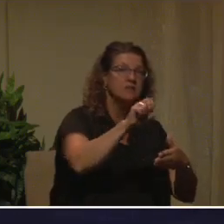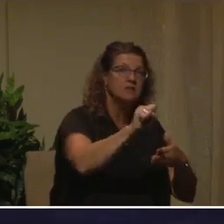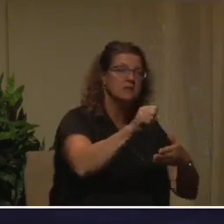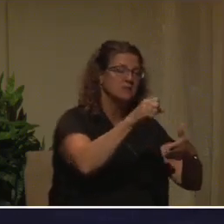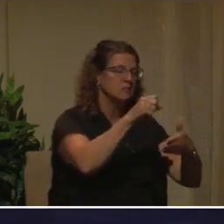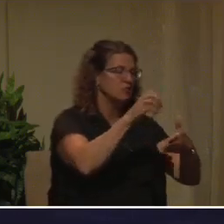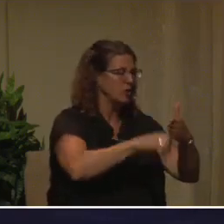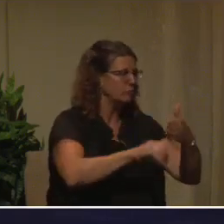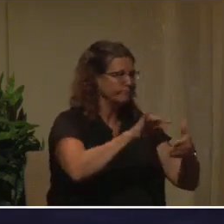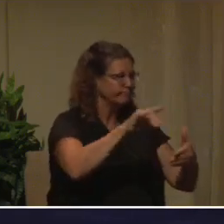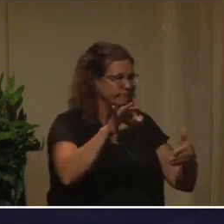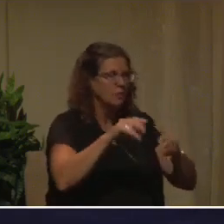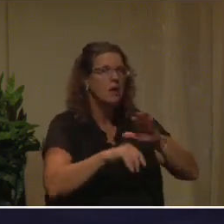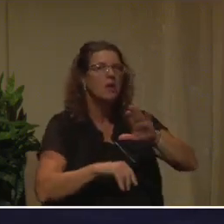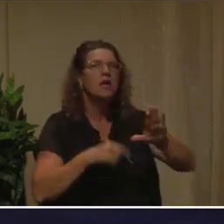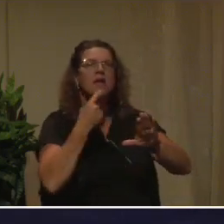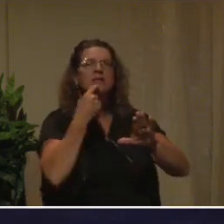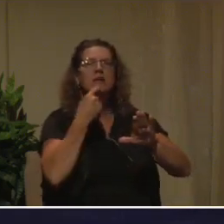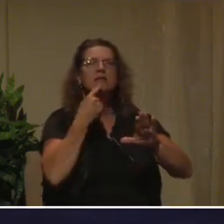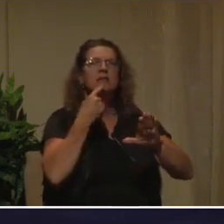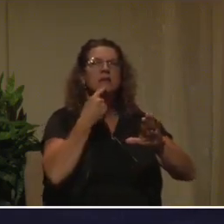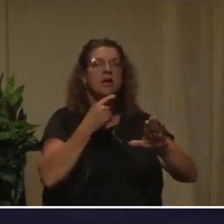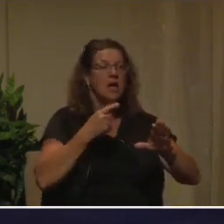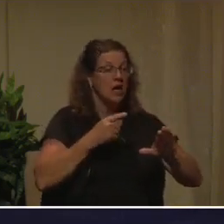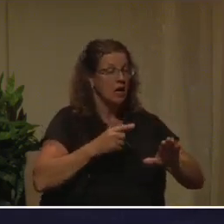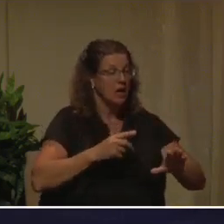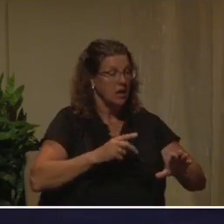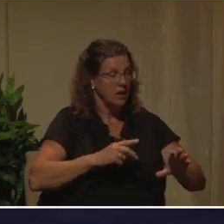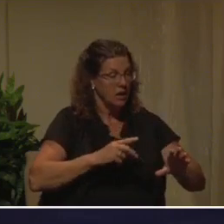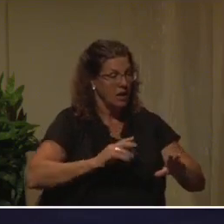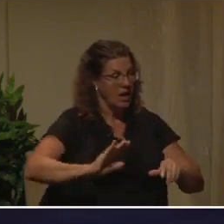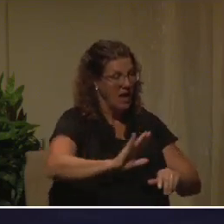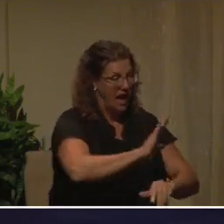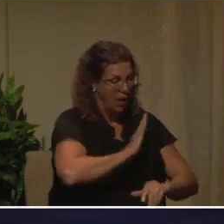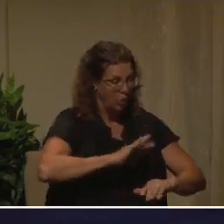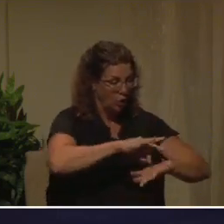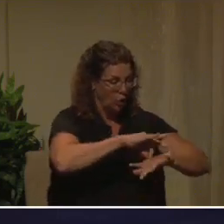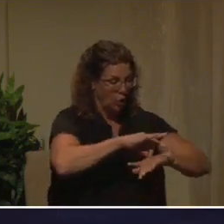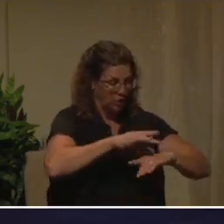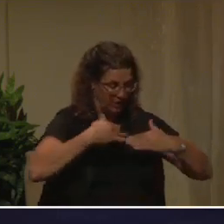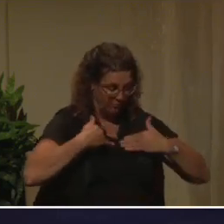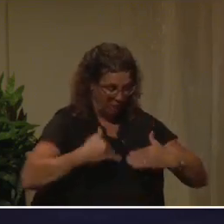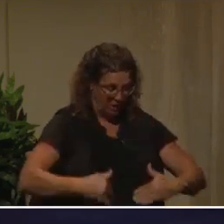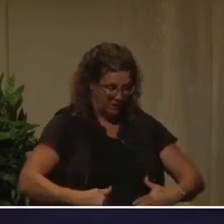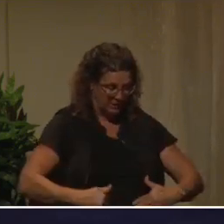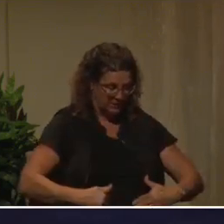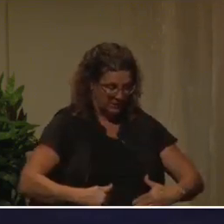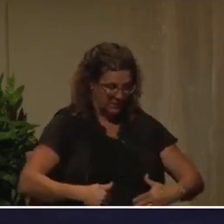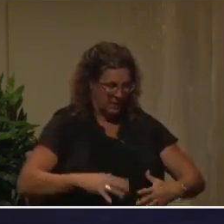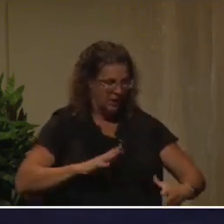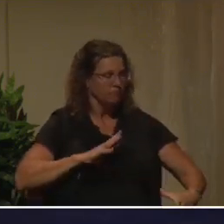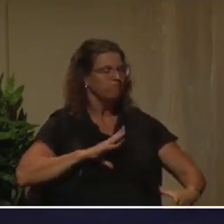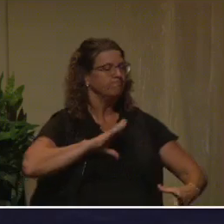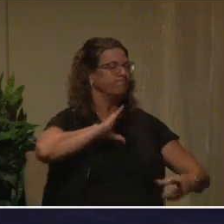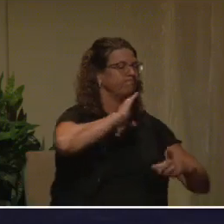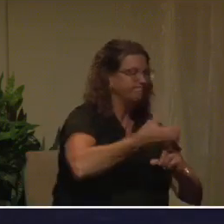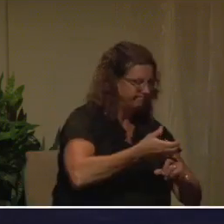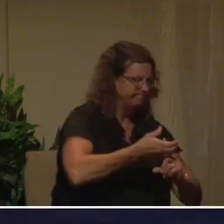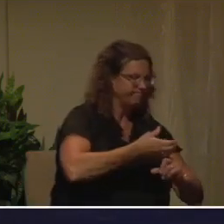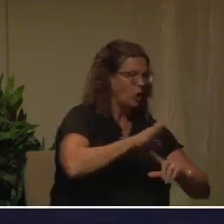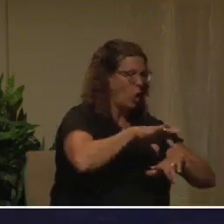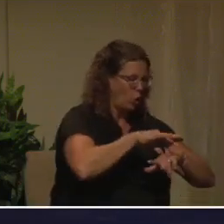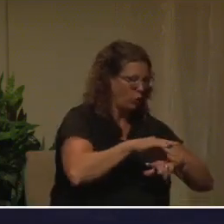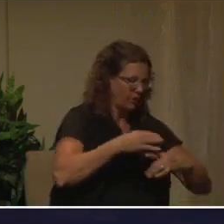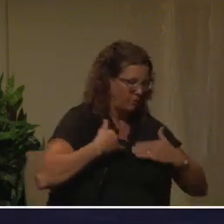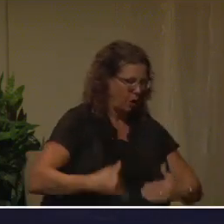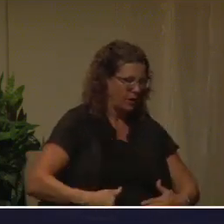for the perishable must clothe itself with the imperishable, and the mortal with immortality.